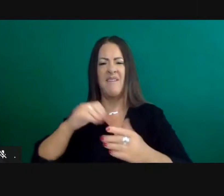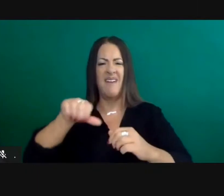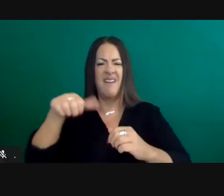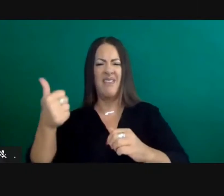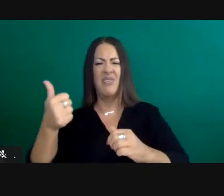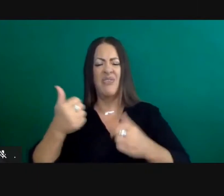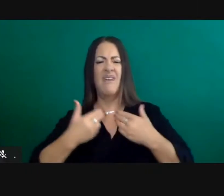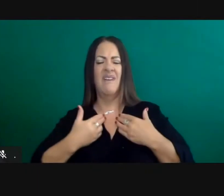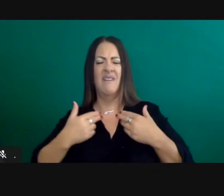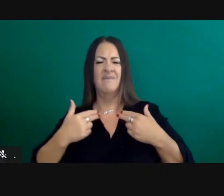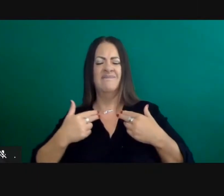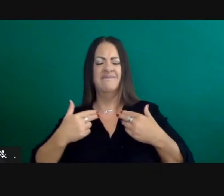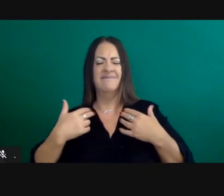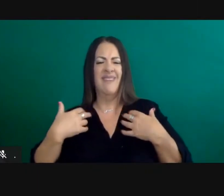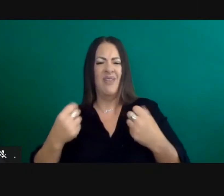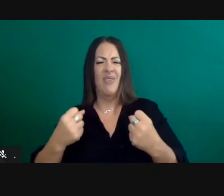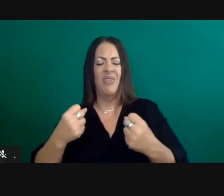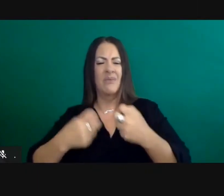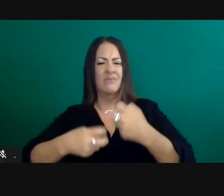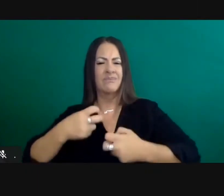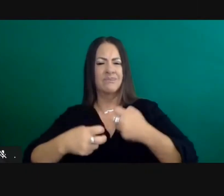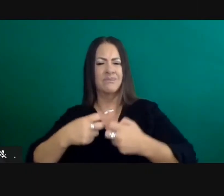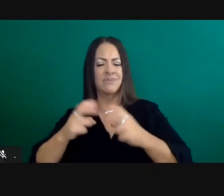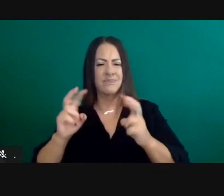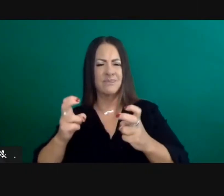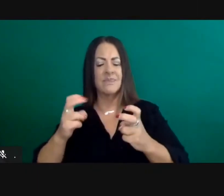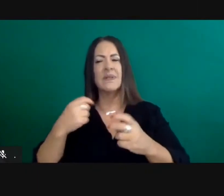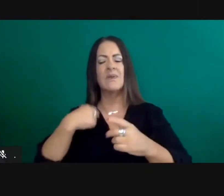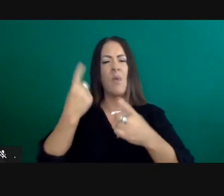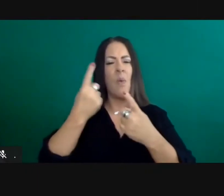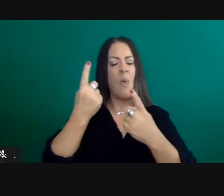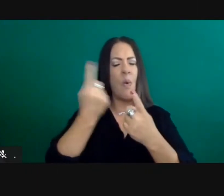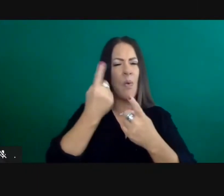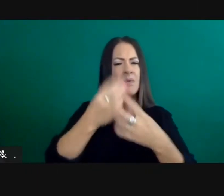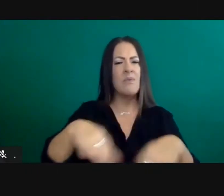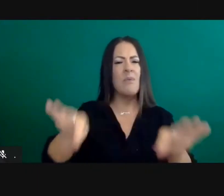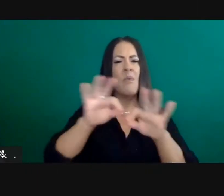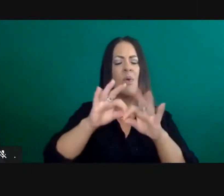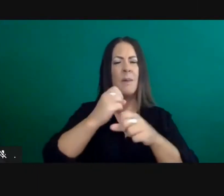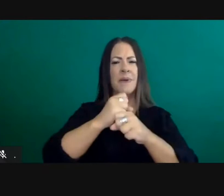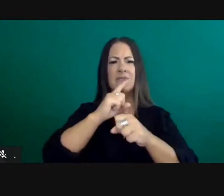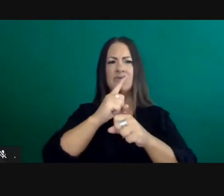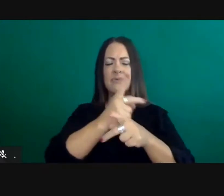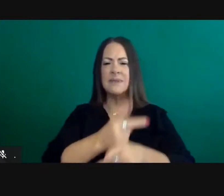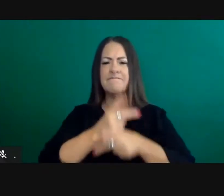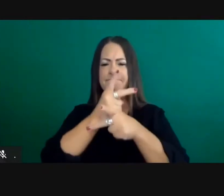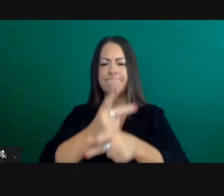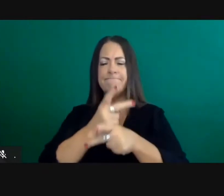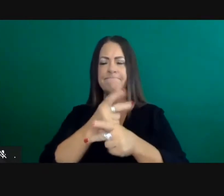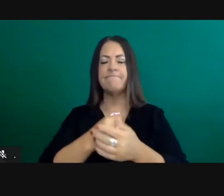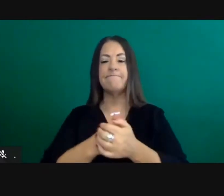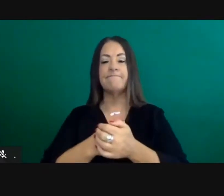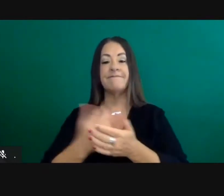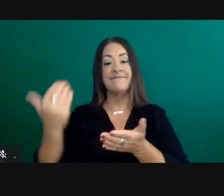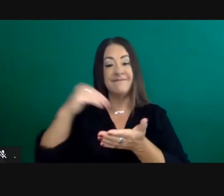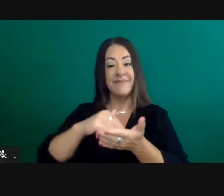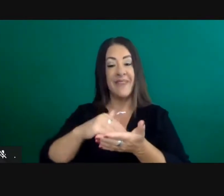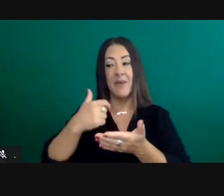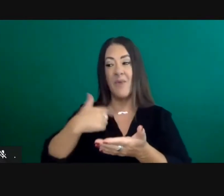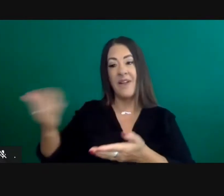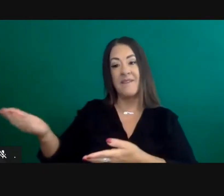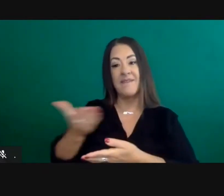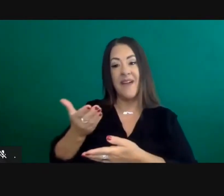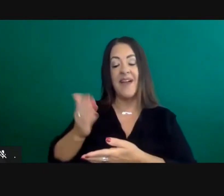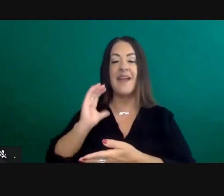ensuring that we're doing all we can to keep our guard up. But as I have done the last couple of weeks, I want to invite up my colleague, our